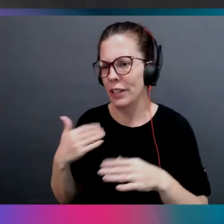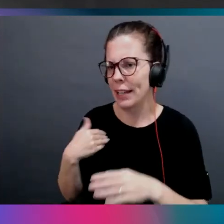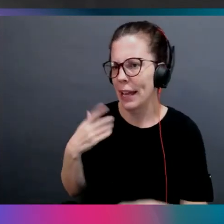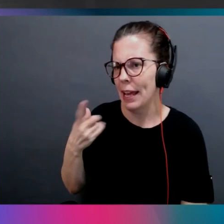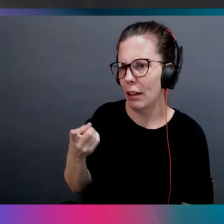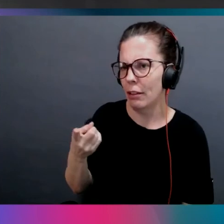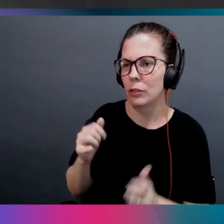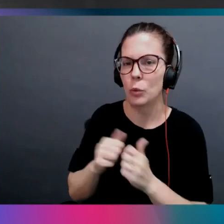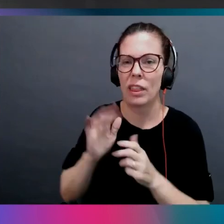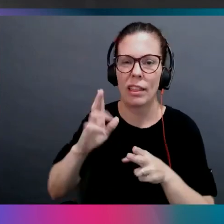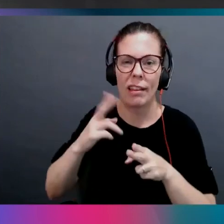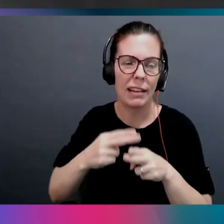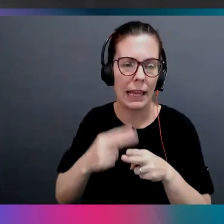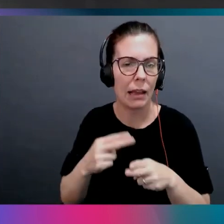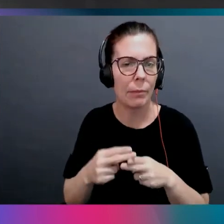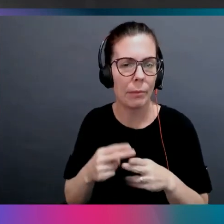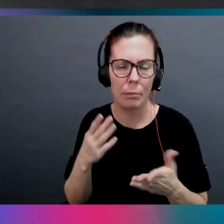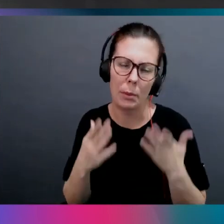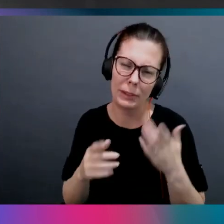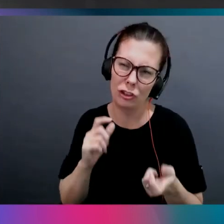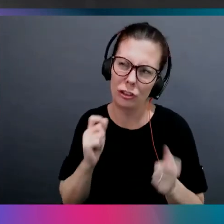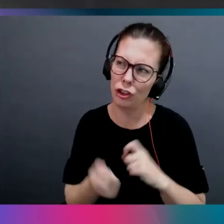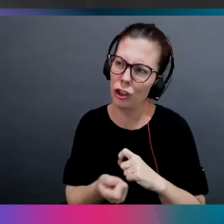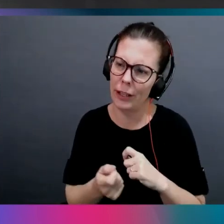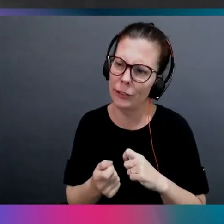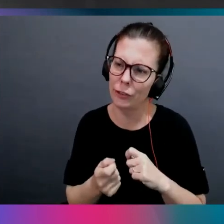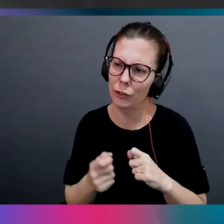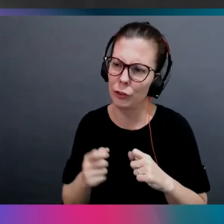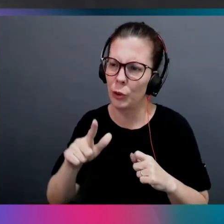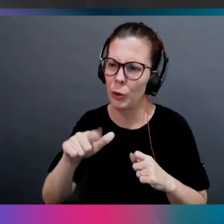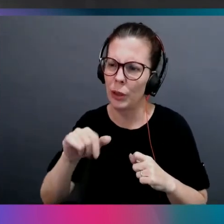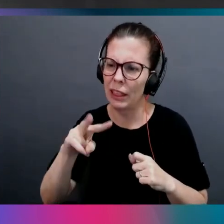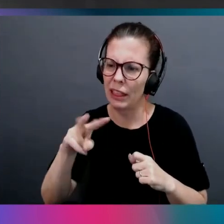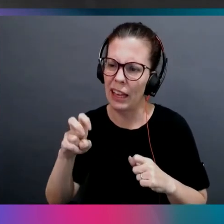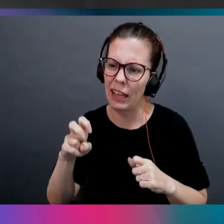name in it, so I probably should have changed this to live here.